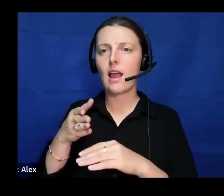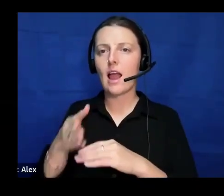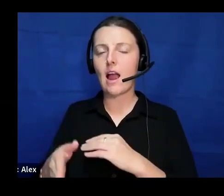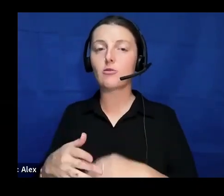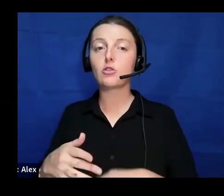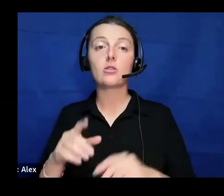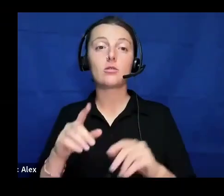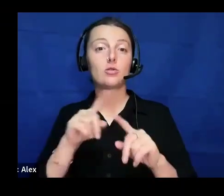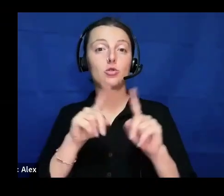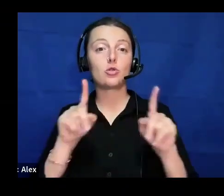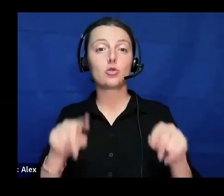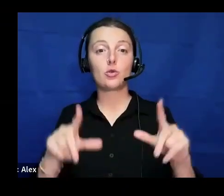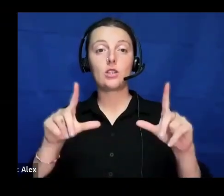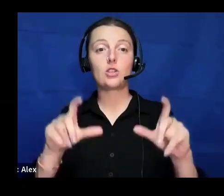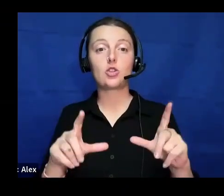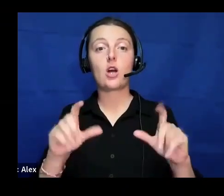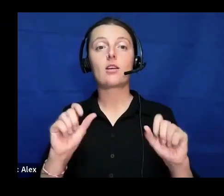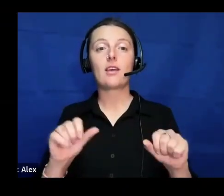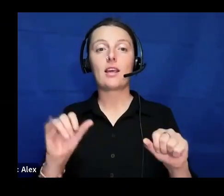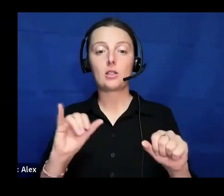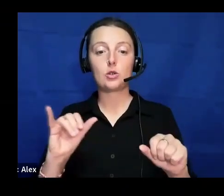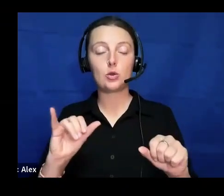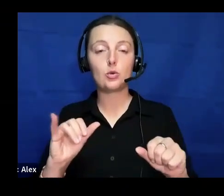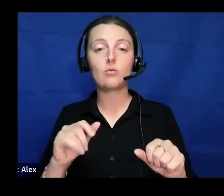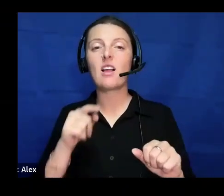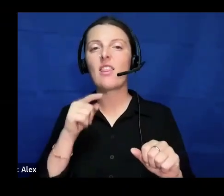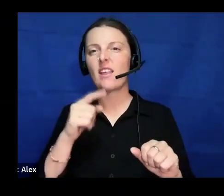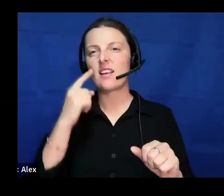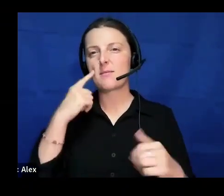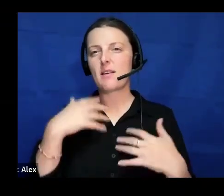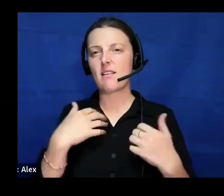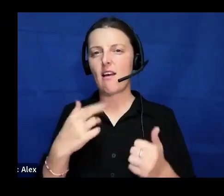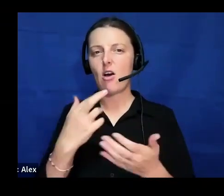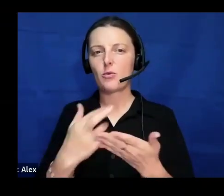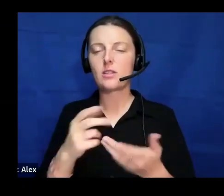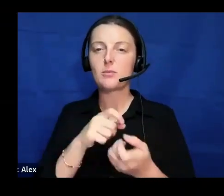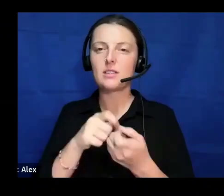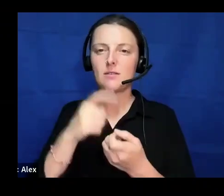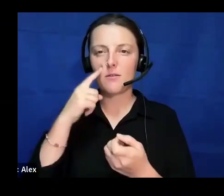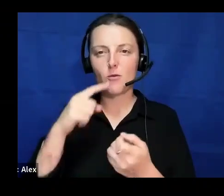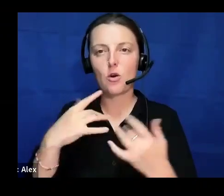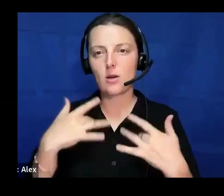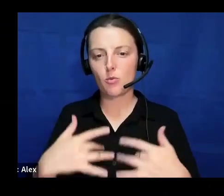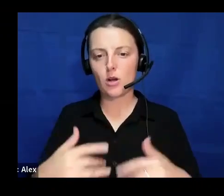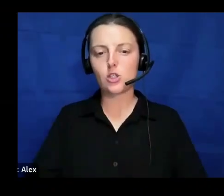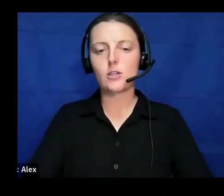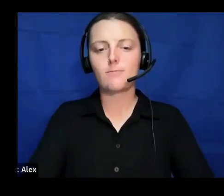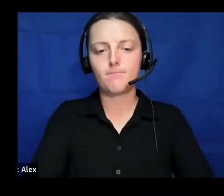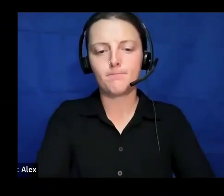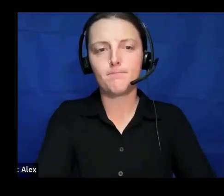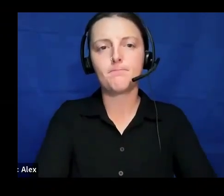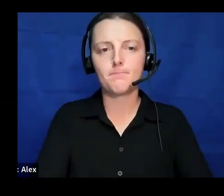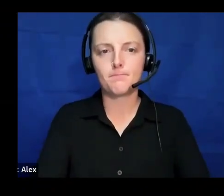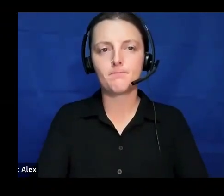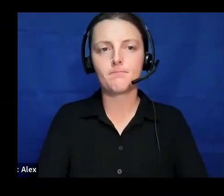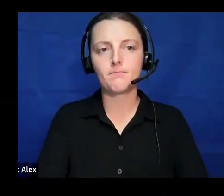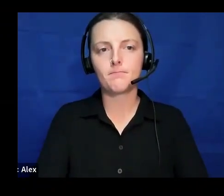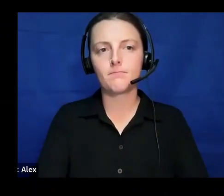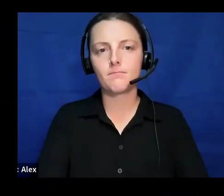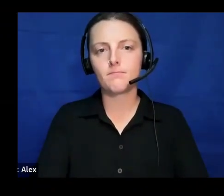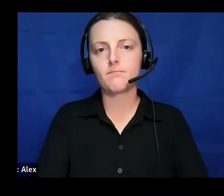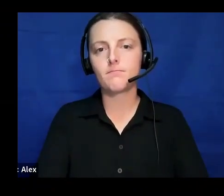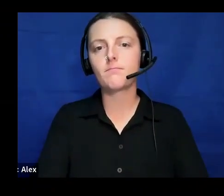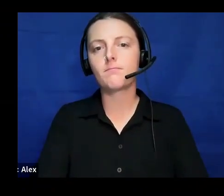well. These are mental health resources specific to depression. These resources here are really for people looking to learn more